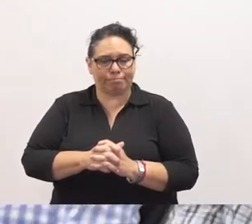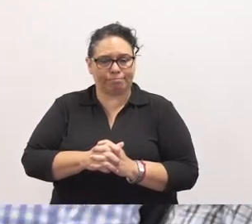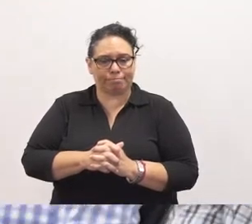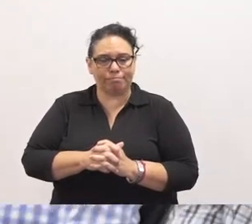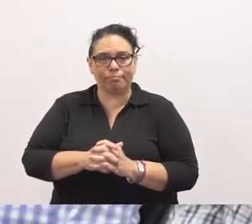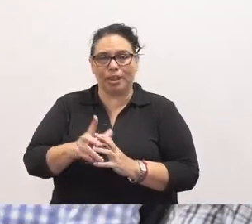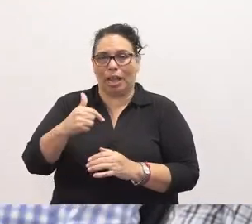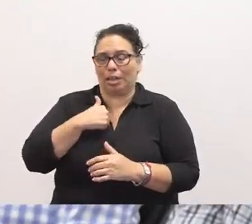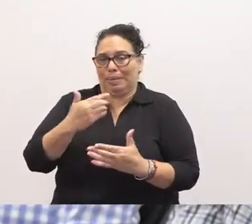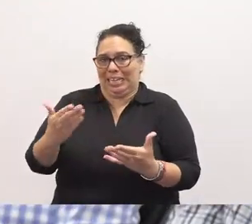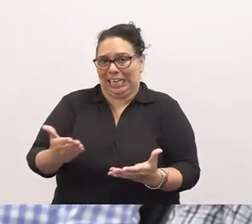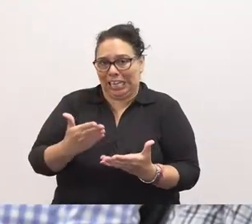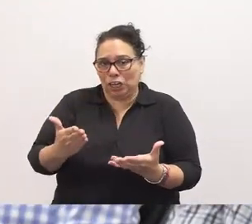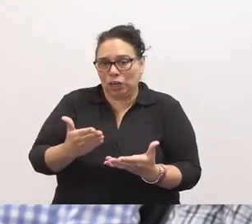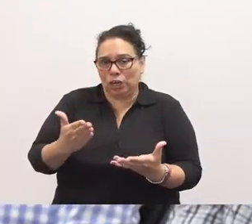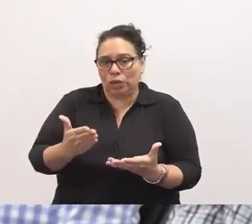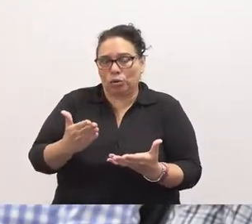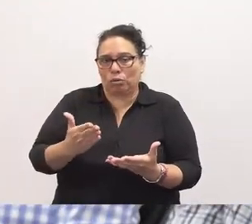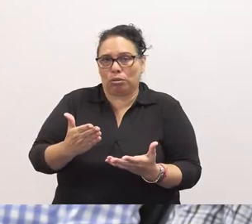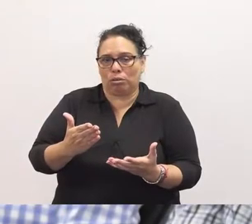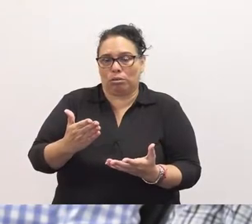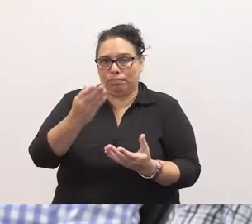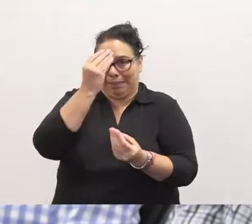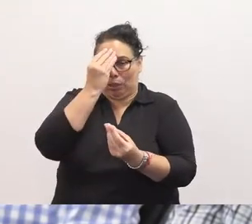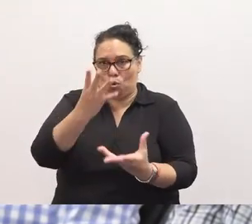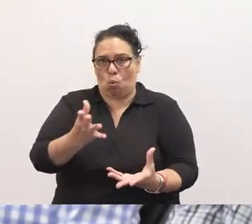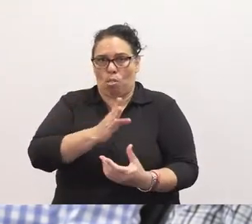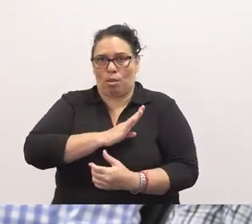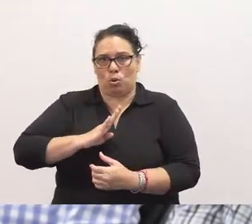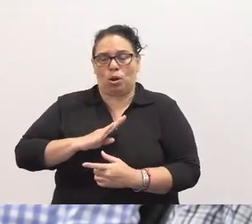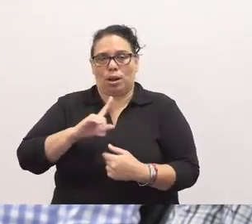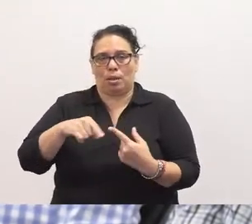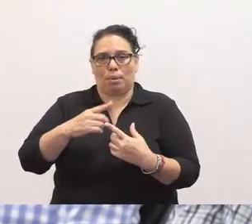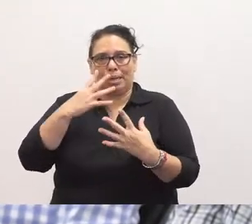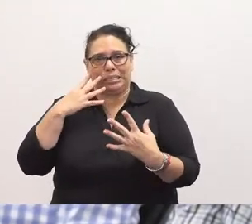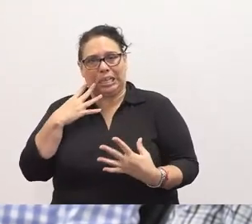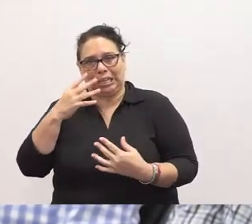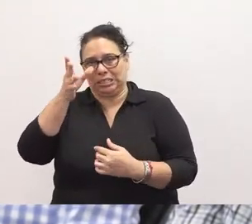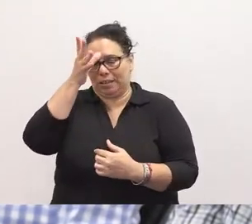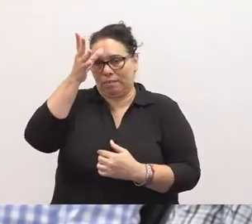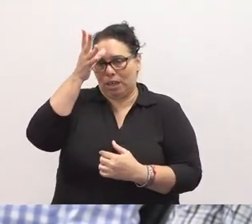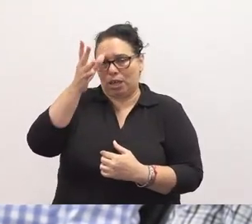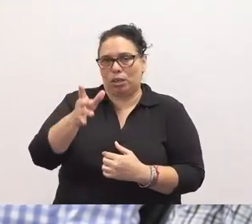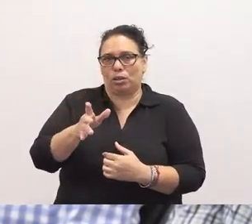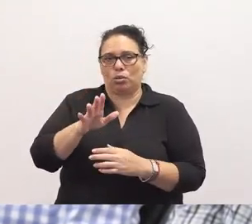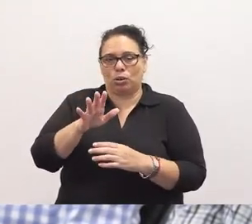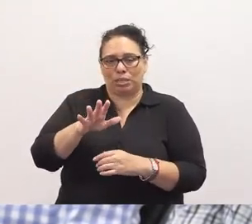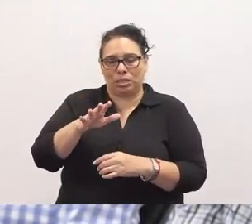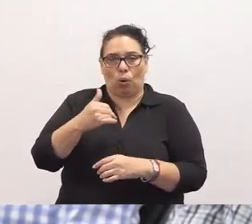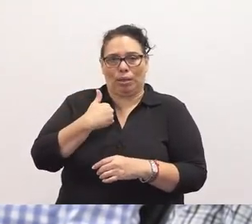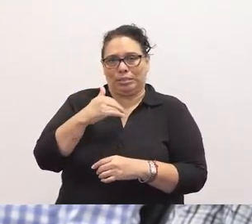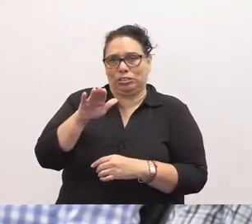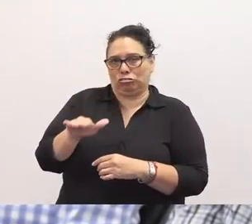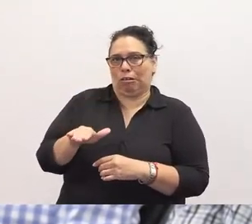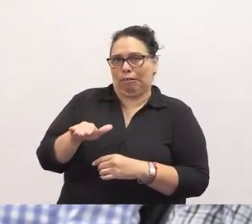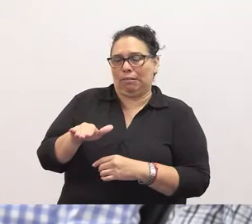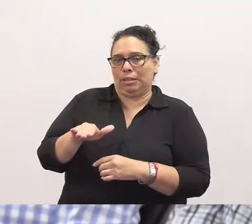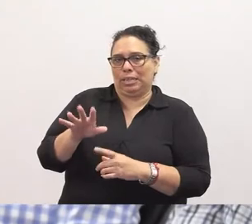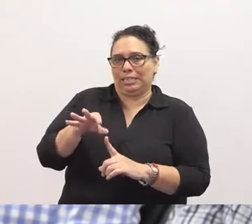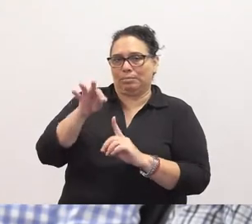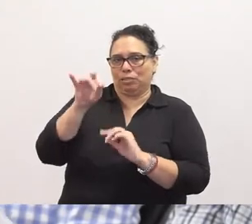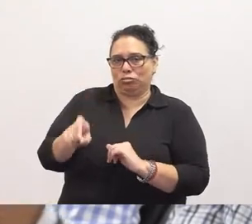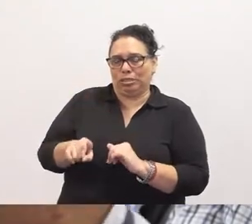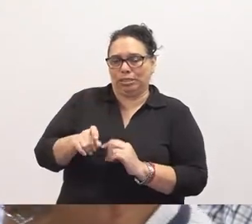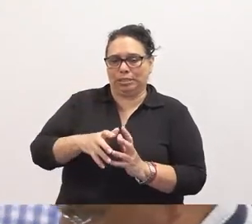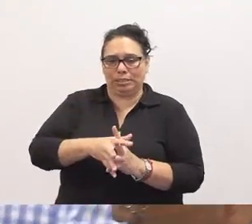I am here to let the board know about my sadness as a father who has a child in special